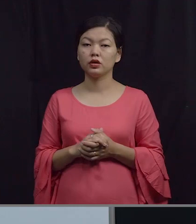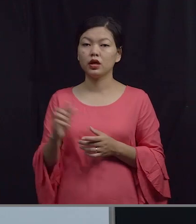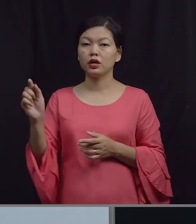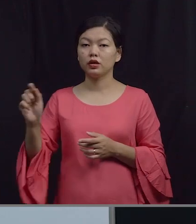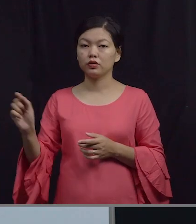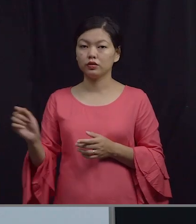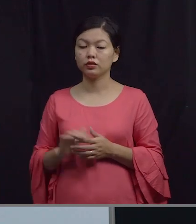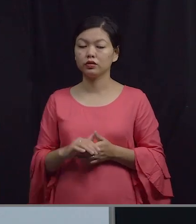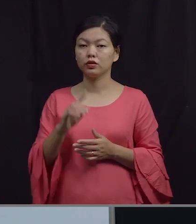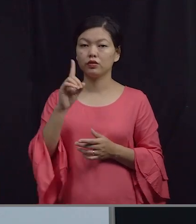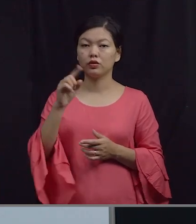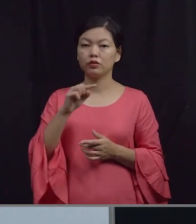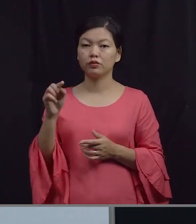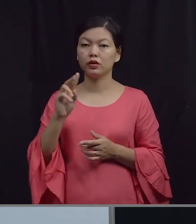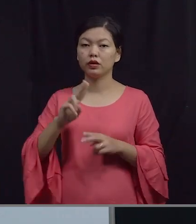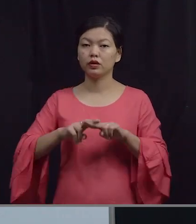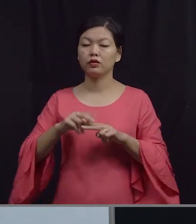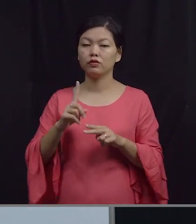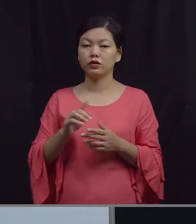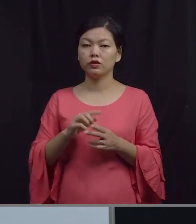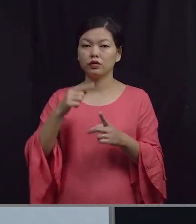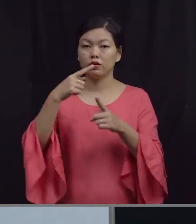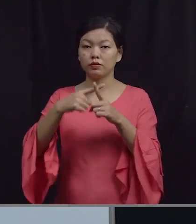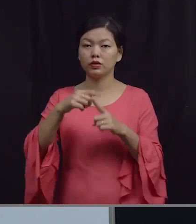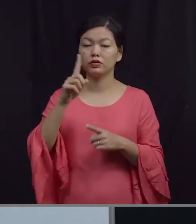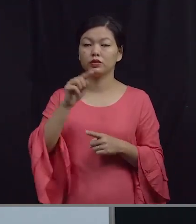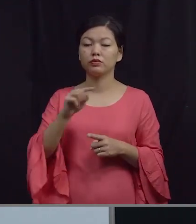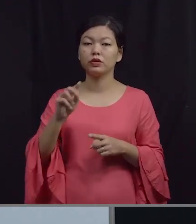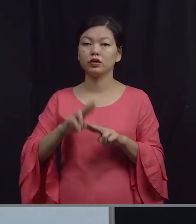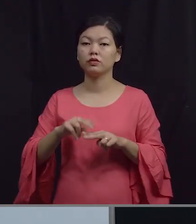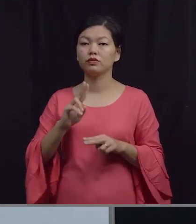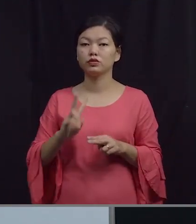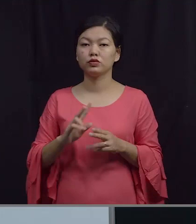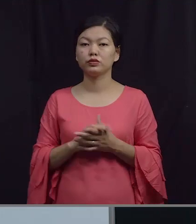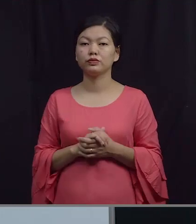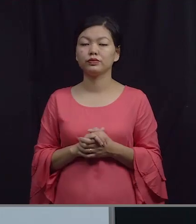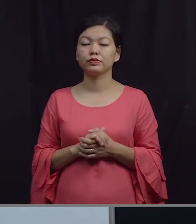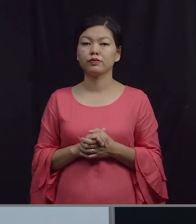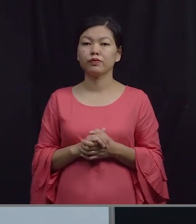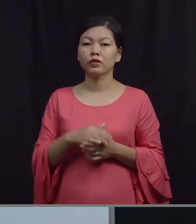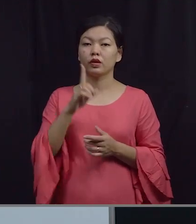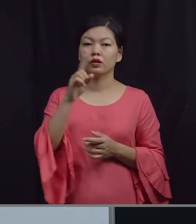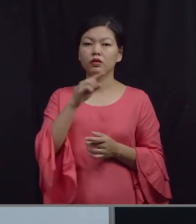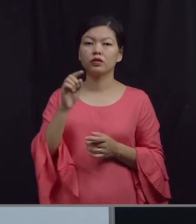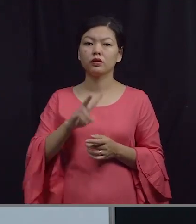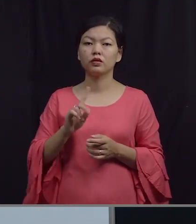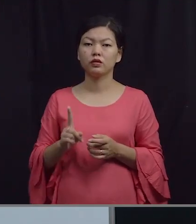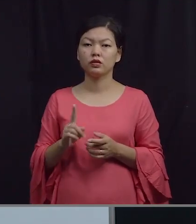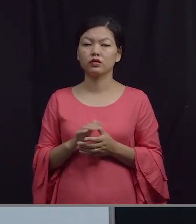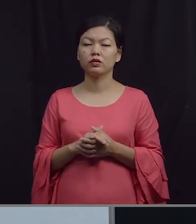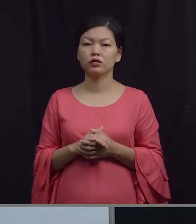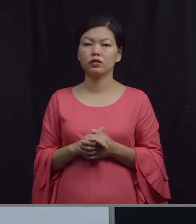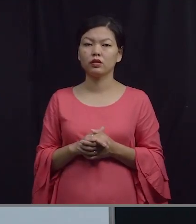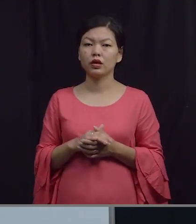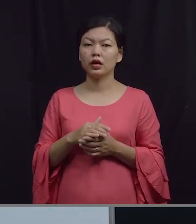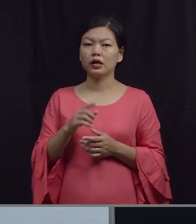equal 1 by F1 plus 1 by F2. Okay, now here 1 by V1 like